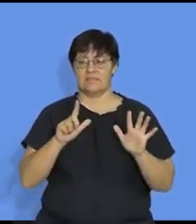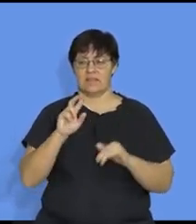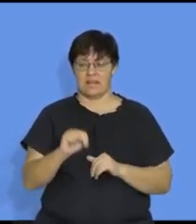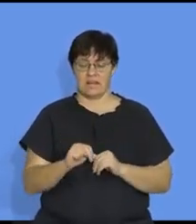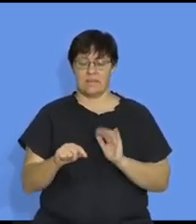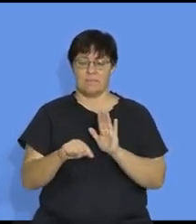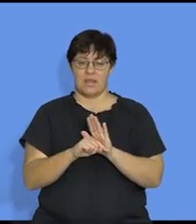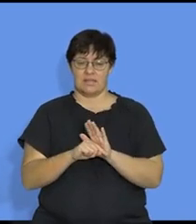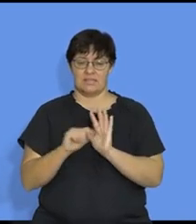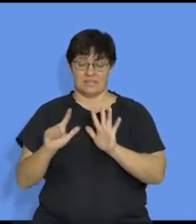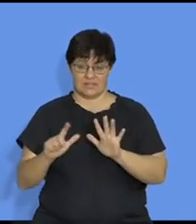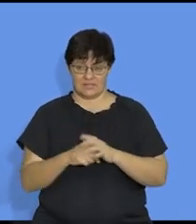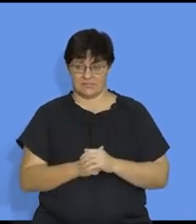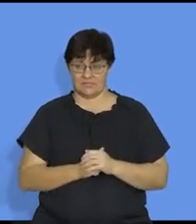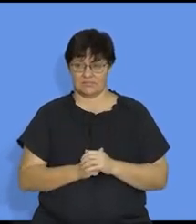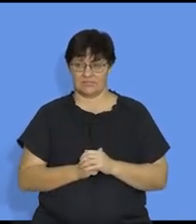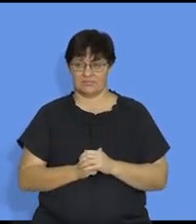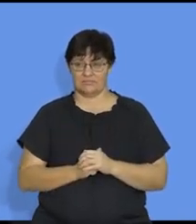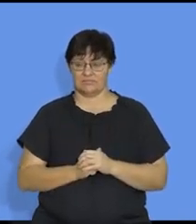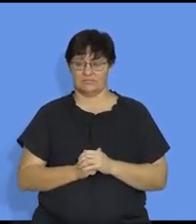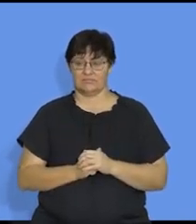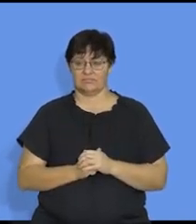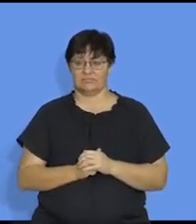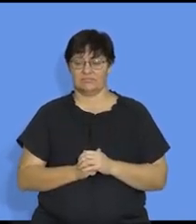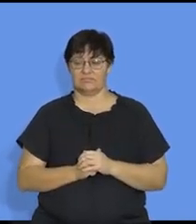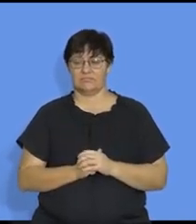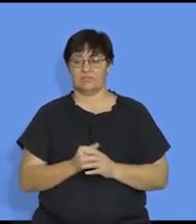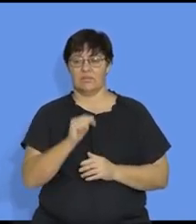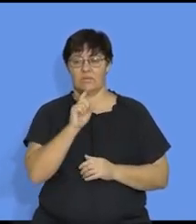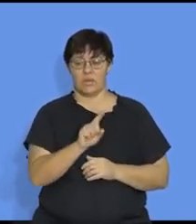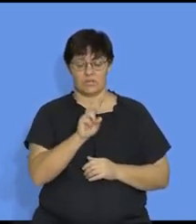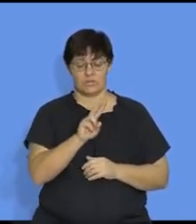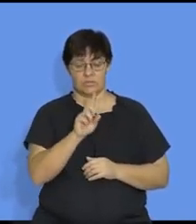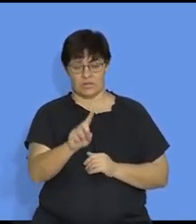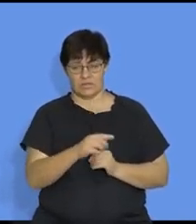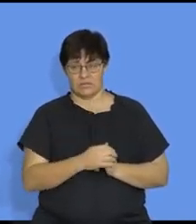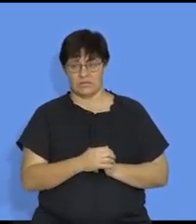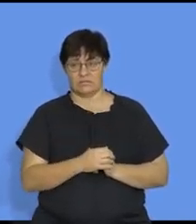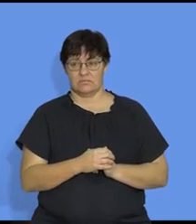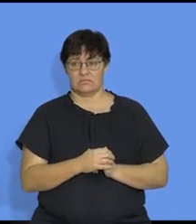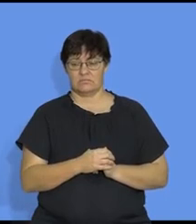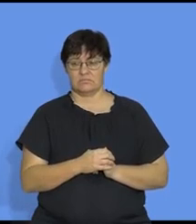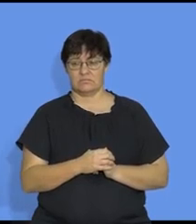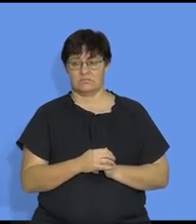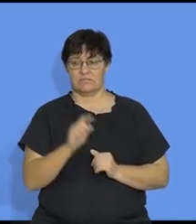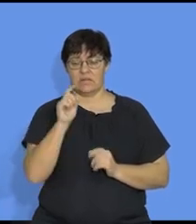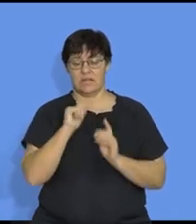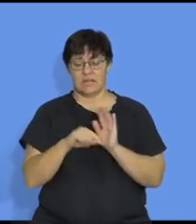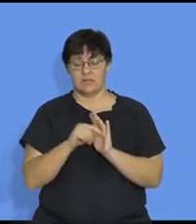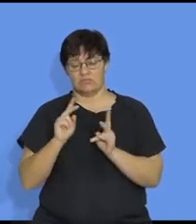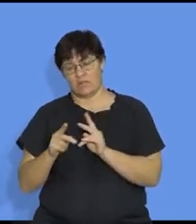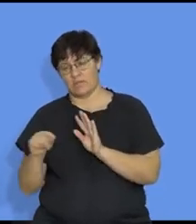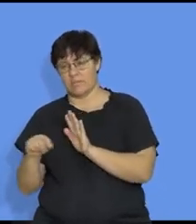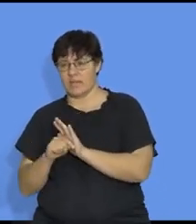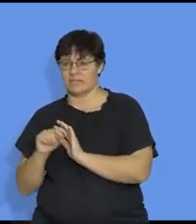7n minus 7. Then my next line will be 121. Negative